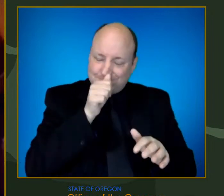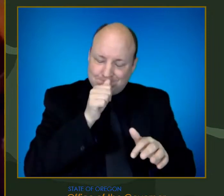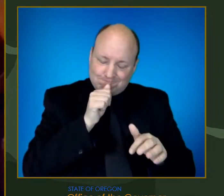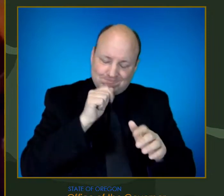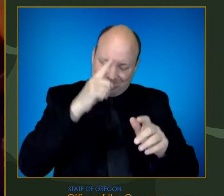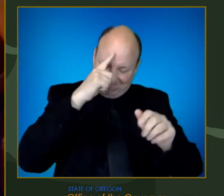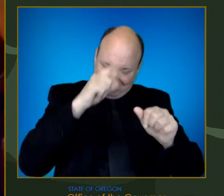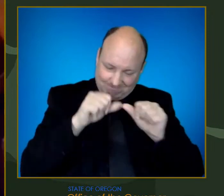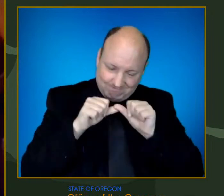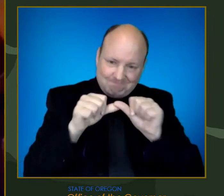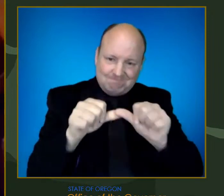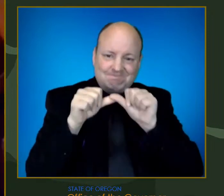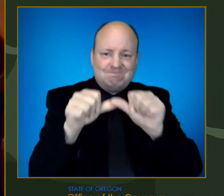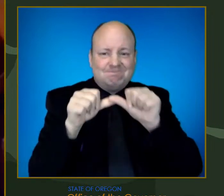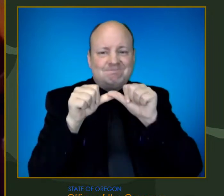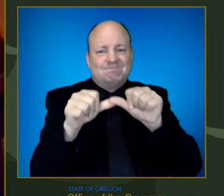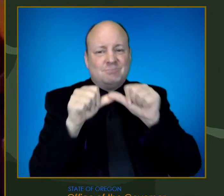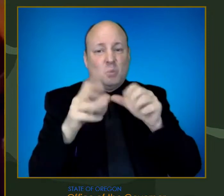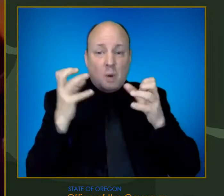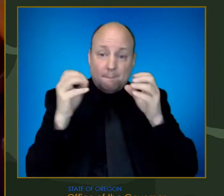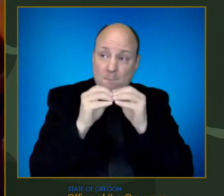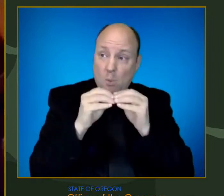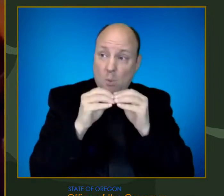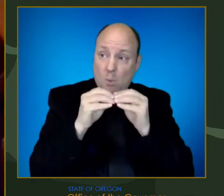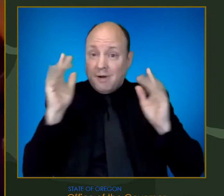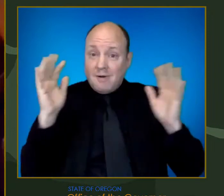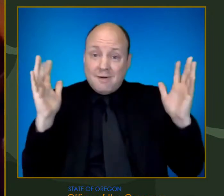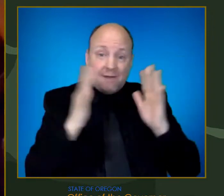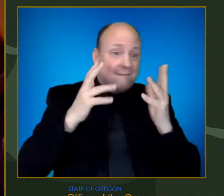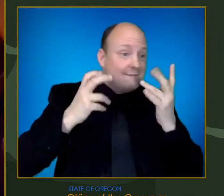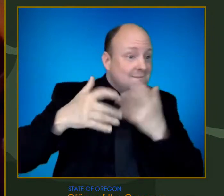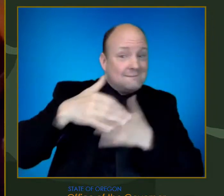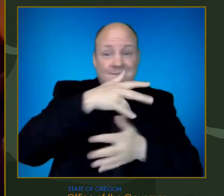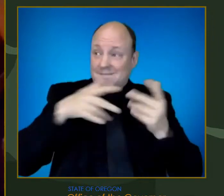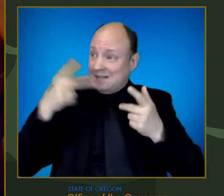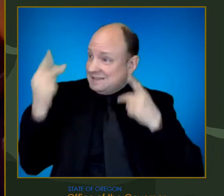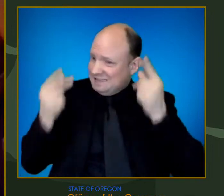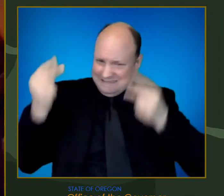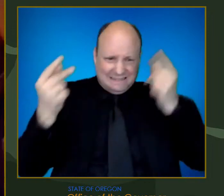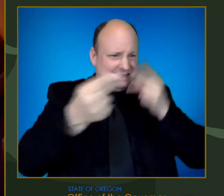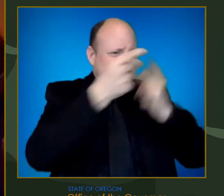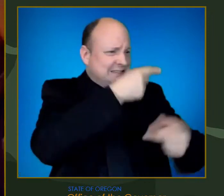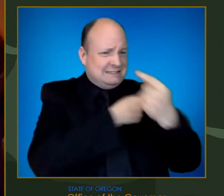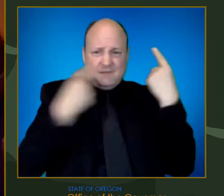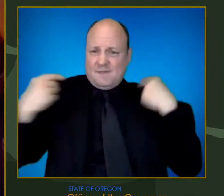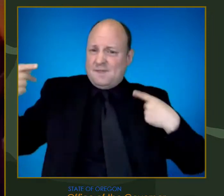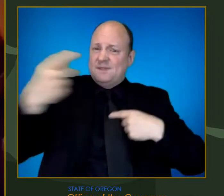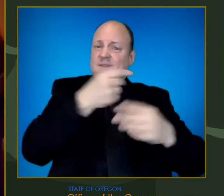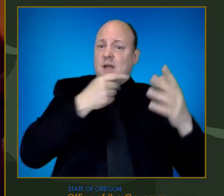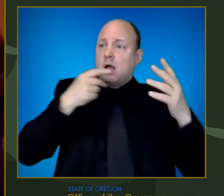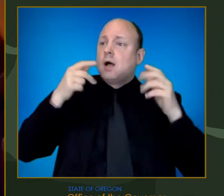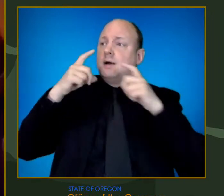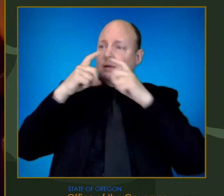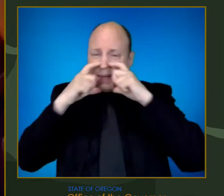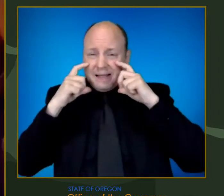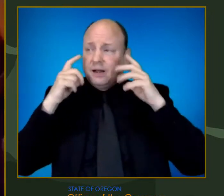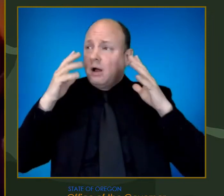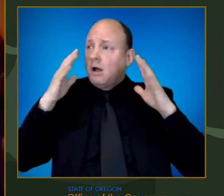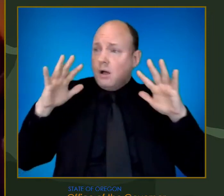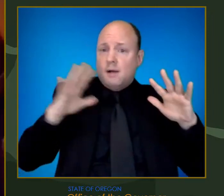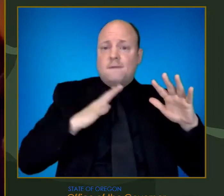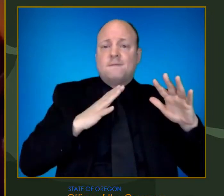family, friends, and neighbors get vaccinated, we must continue to wear our masks, limit our higher risk indoor